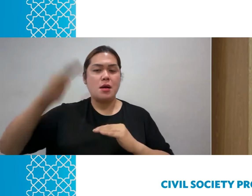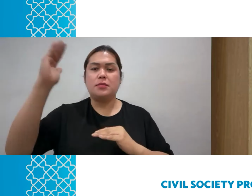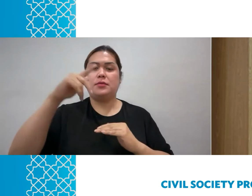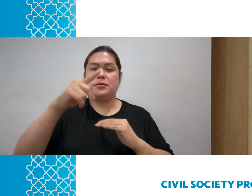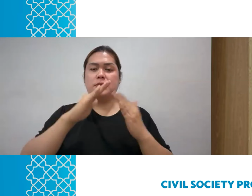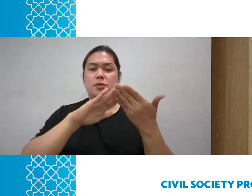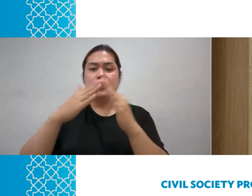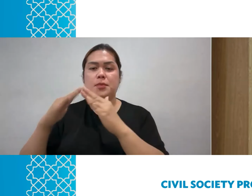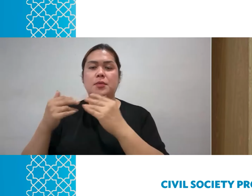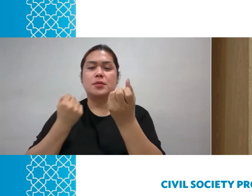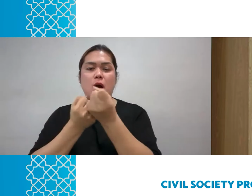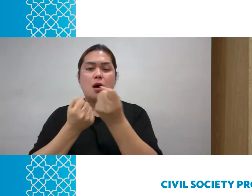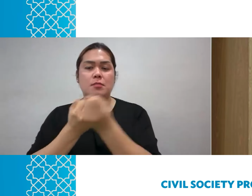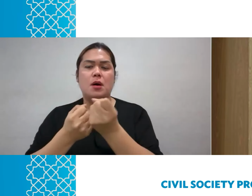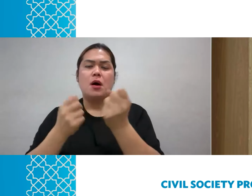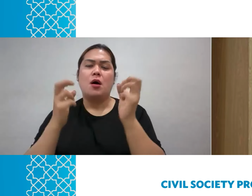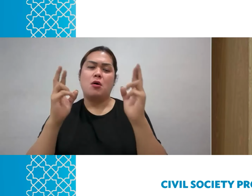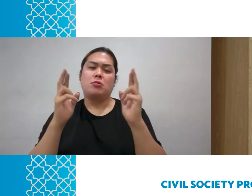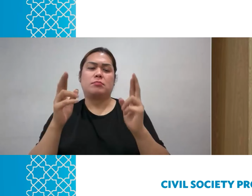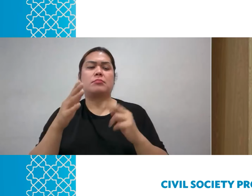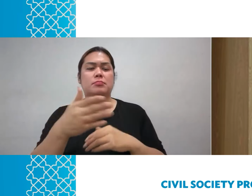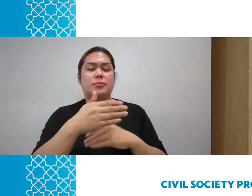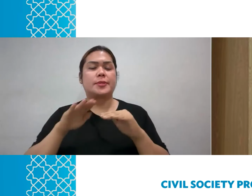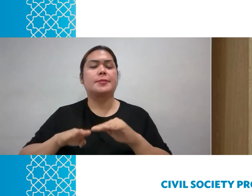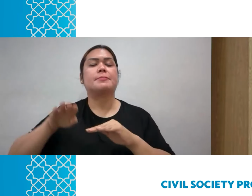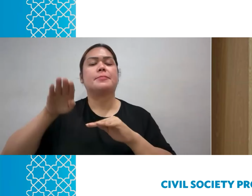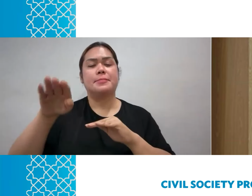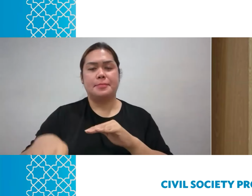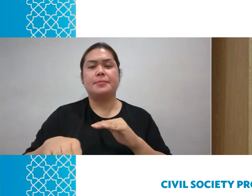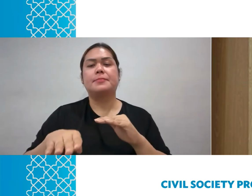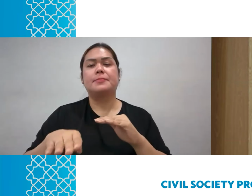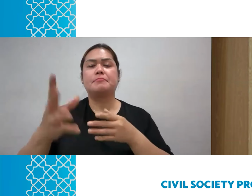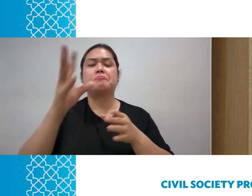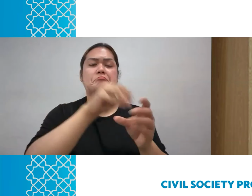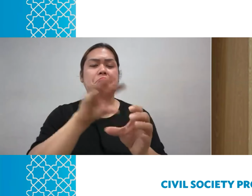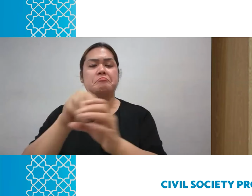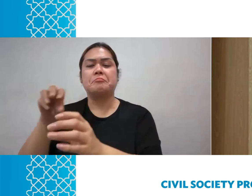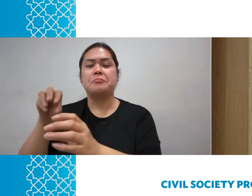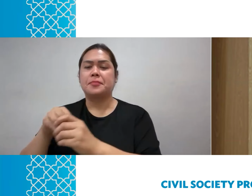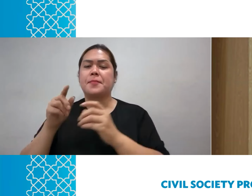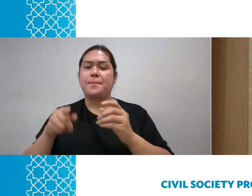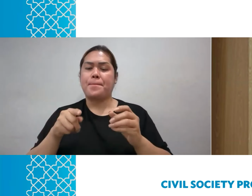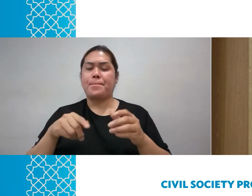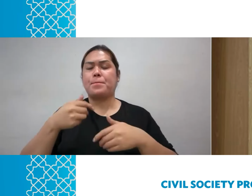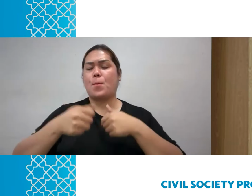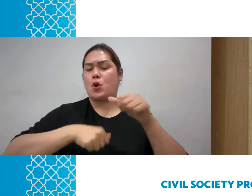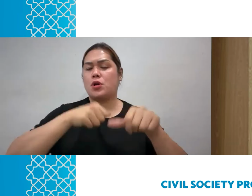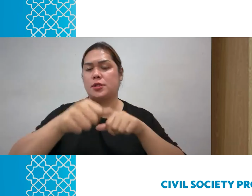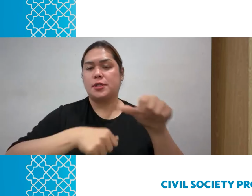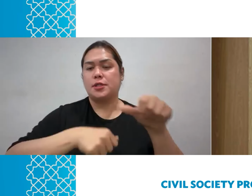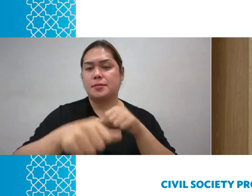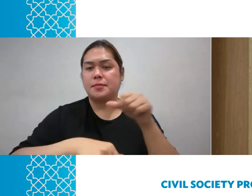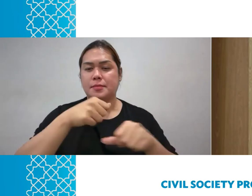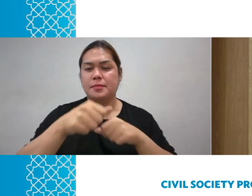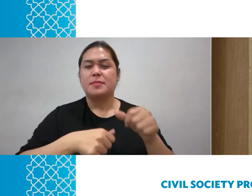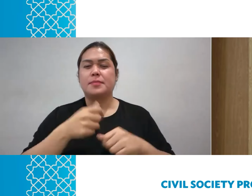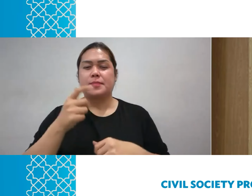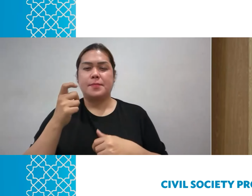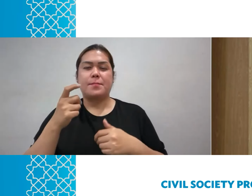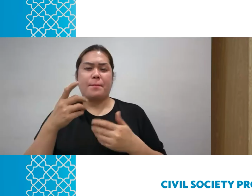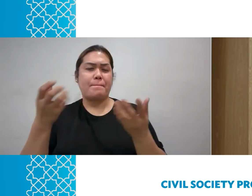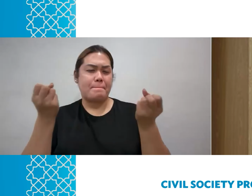own steps to have community engagement earlier and earlier in the process. We learned, or we had sort of an open